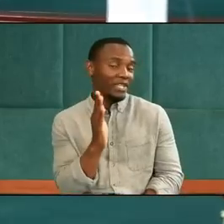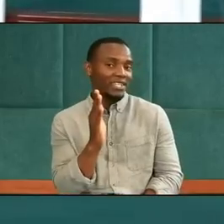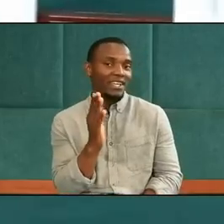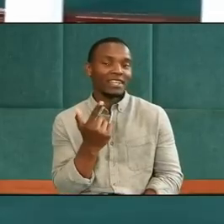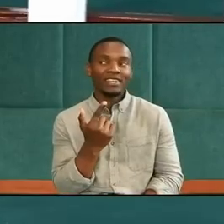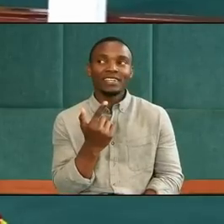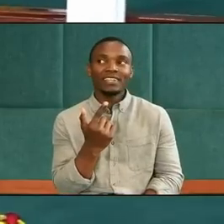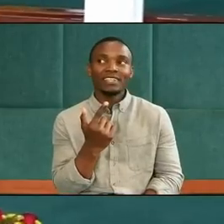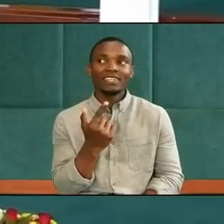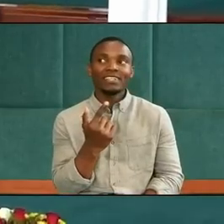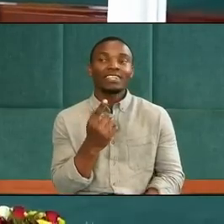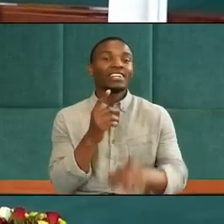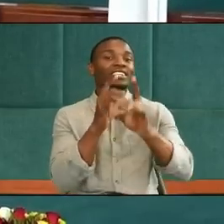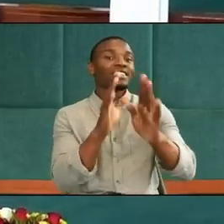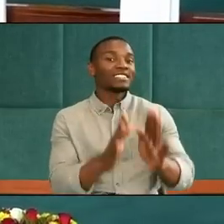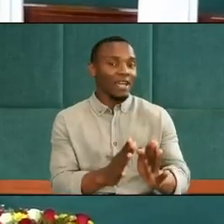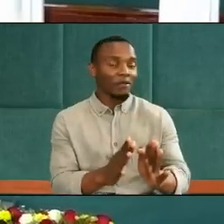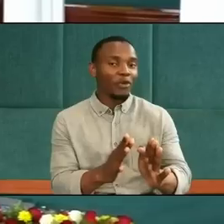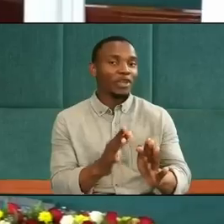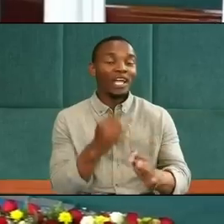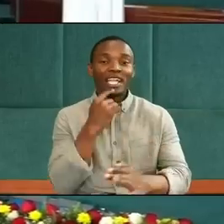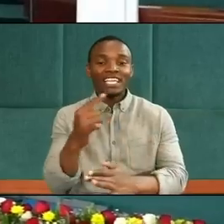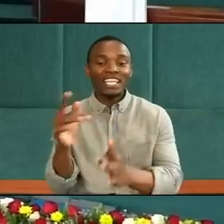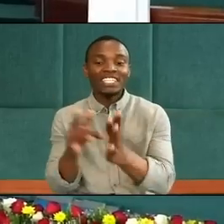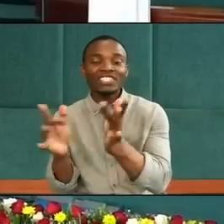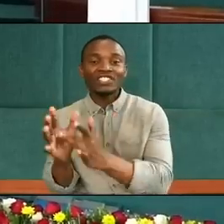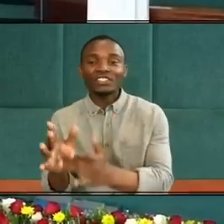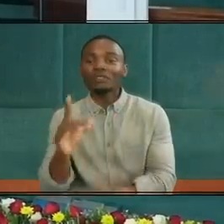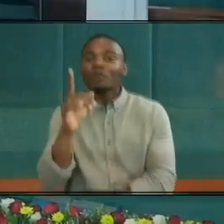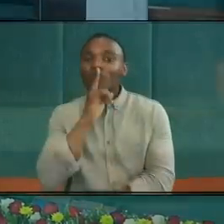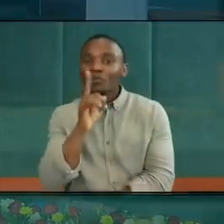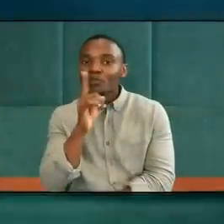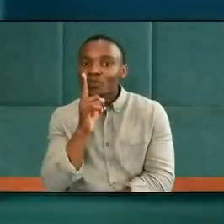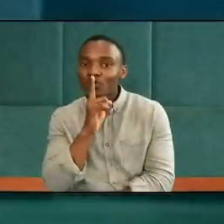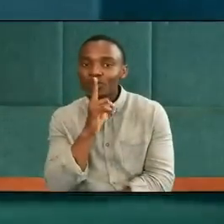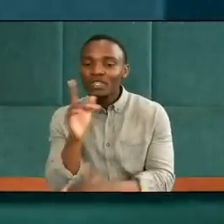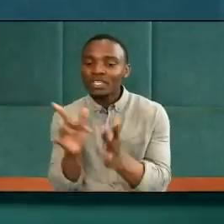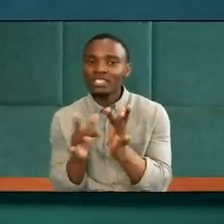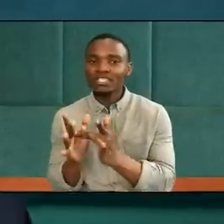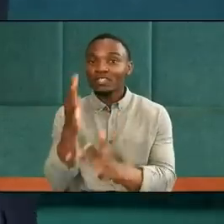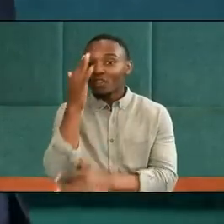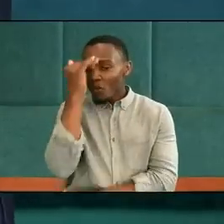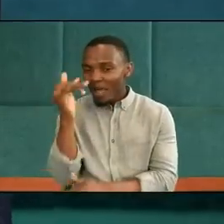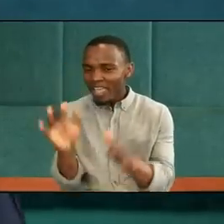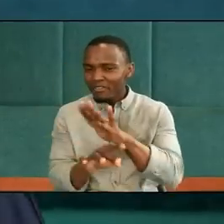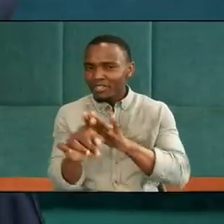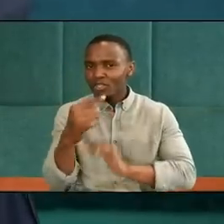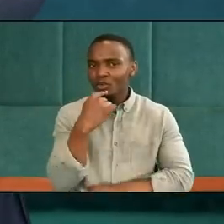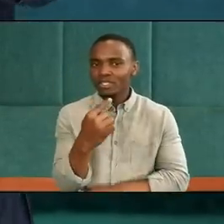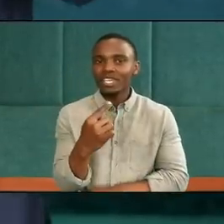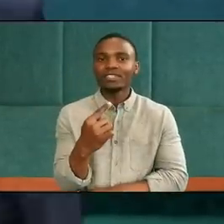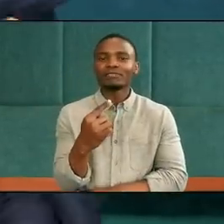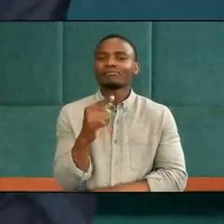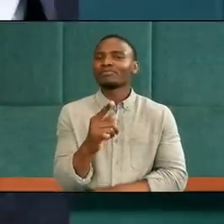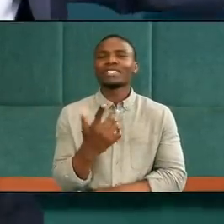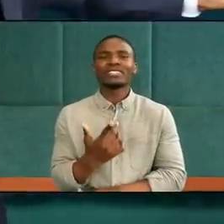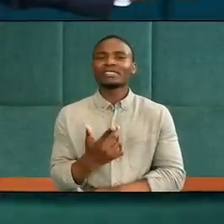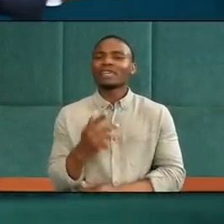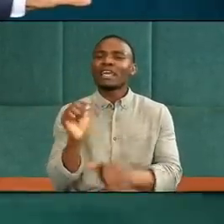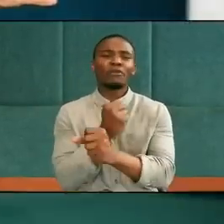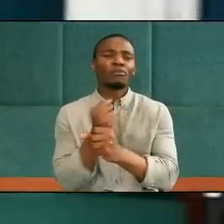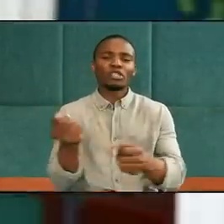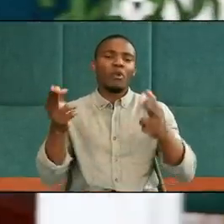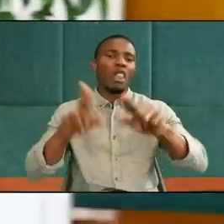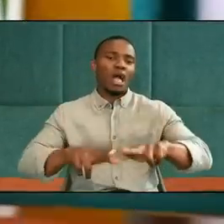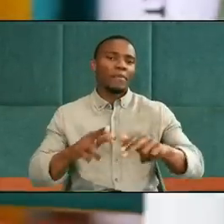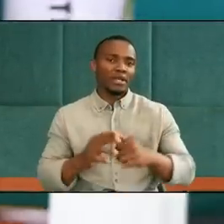Peter decided to shut down God. Said, "Shut up your mouth, Jesus, for what you just said a while ago is pure garbage. Nothing like that